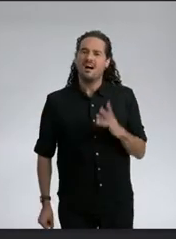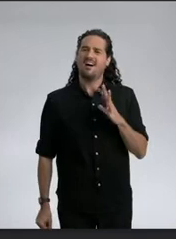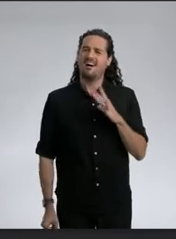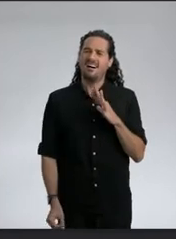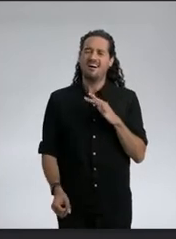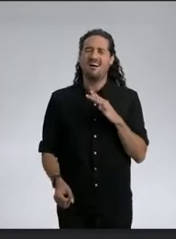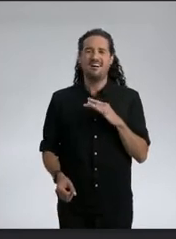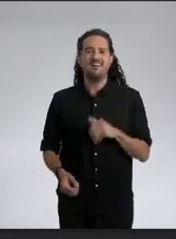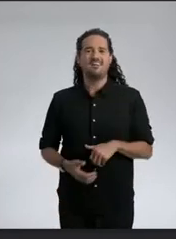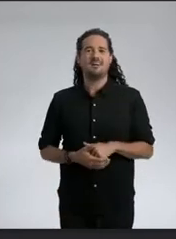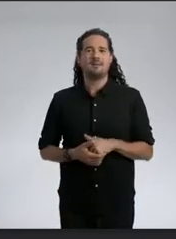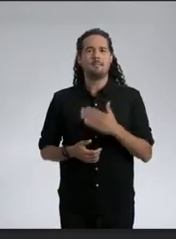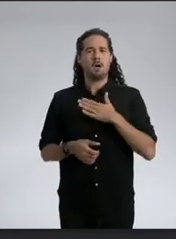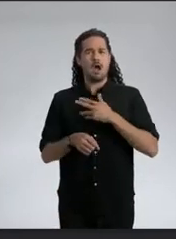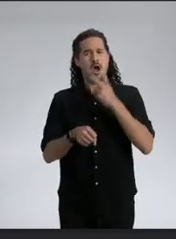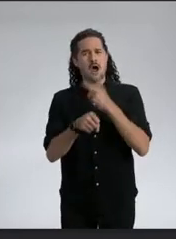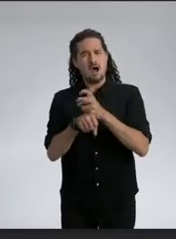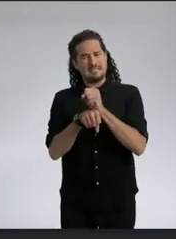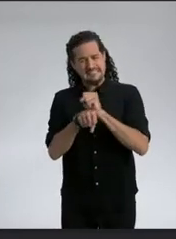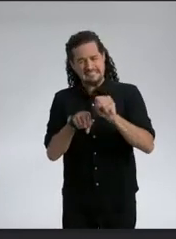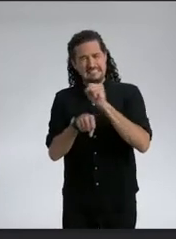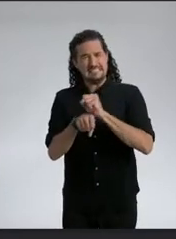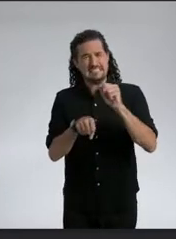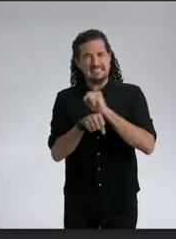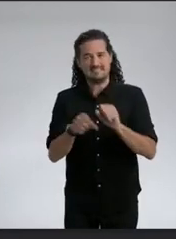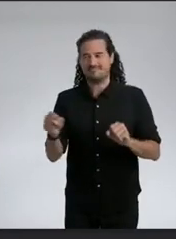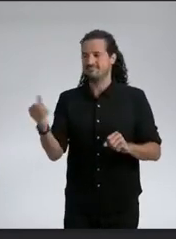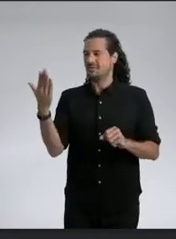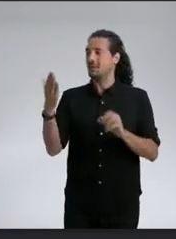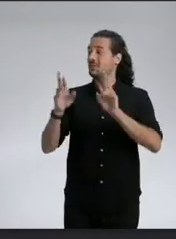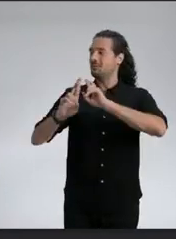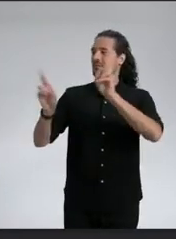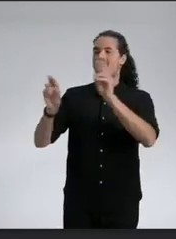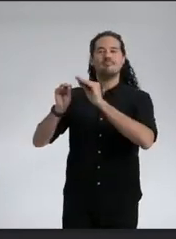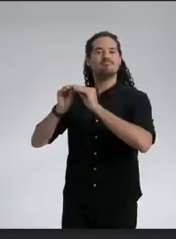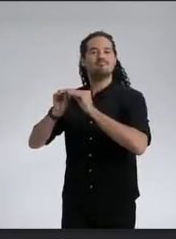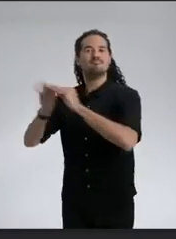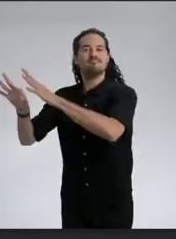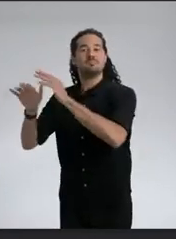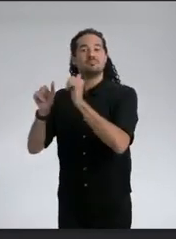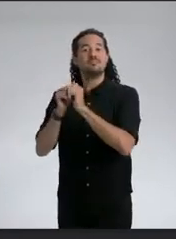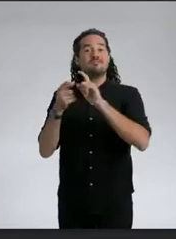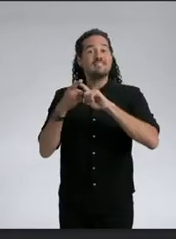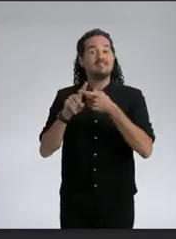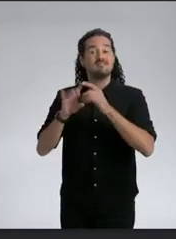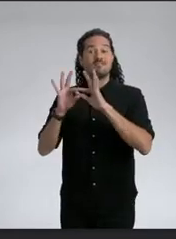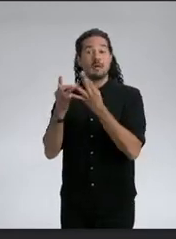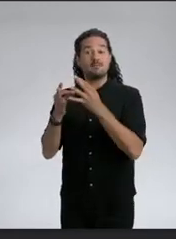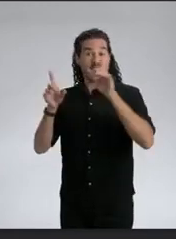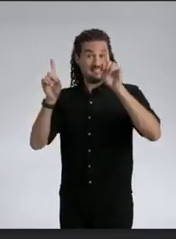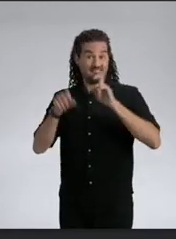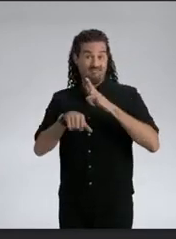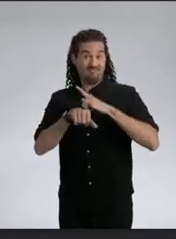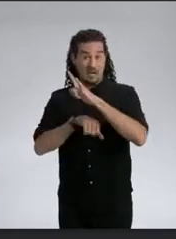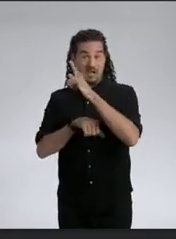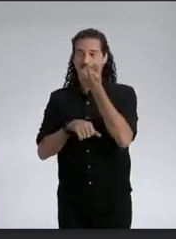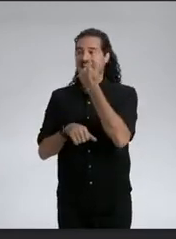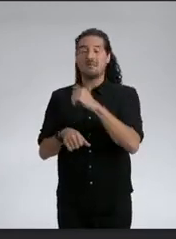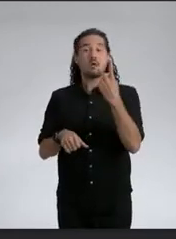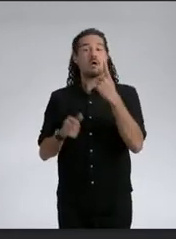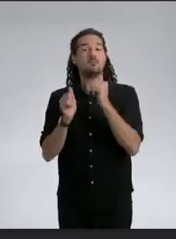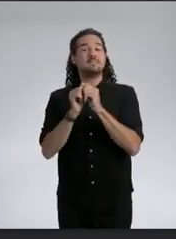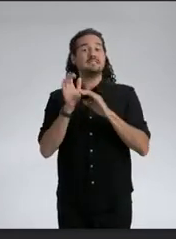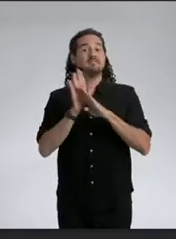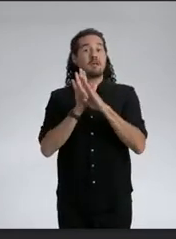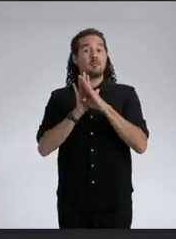is ready to share with my friends and family with TestFlight. Anyone with a developer account can upload their apps from the app settings area once